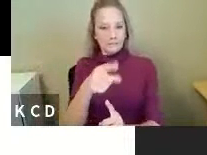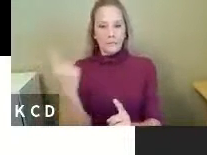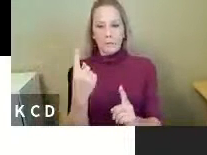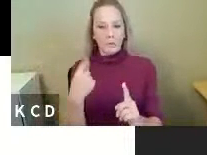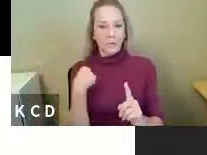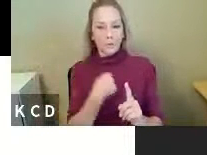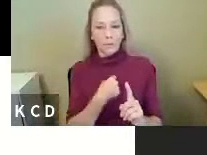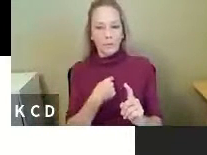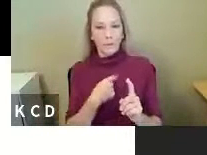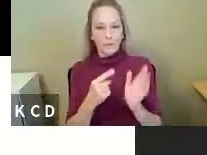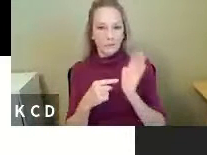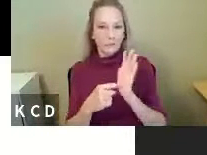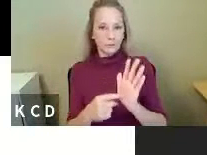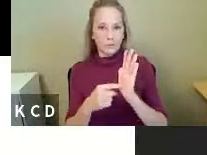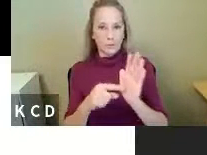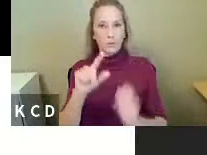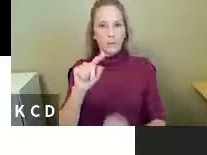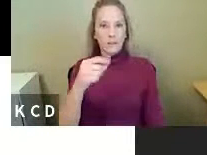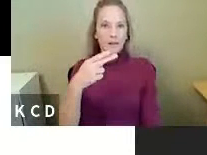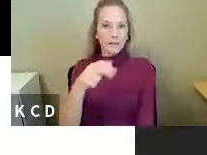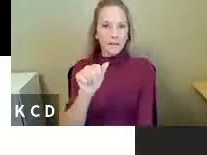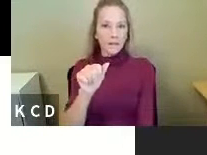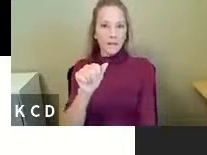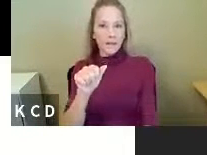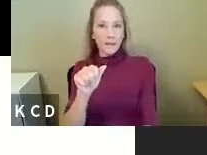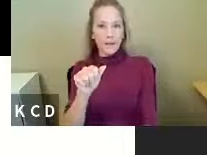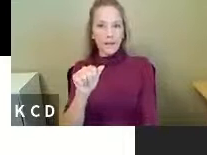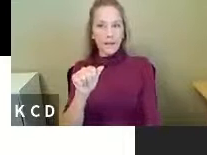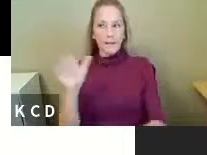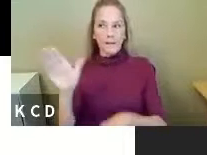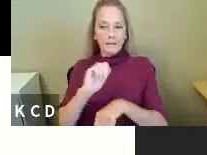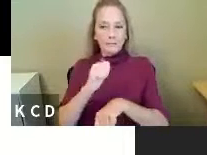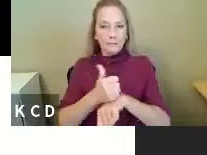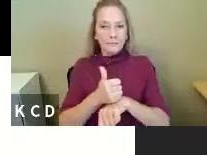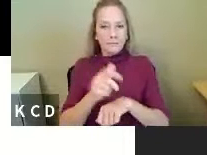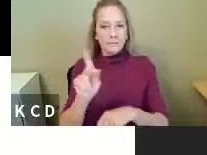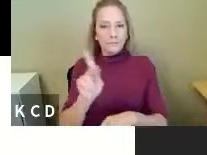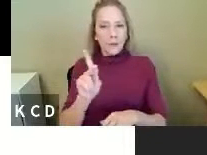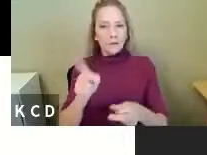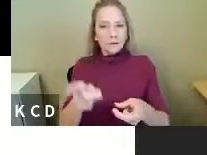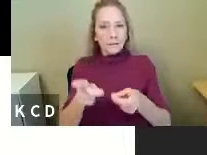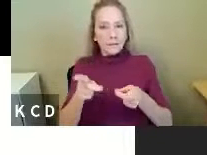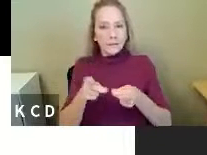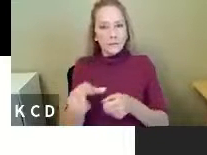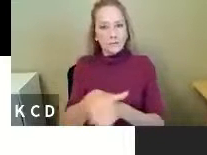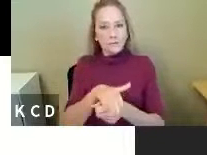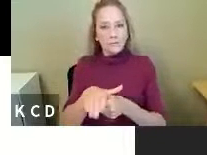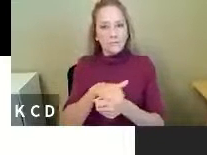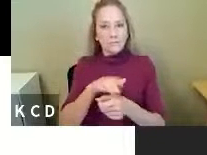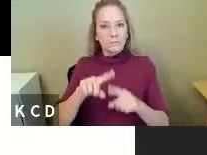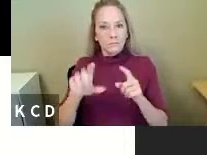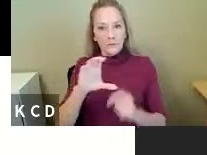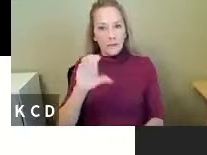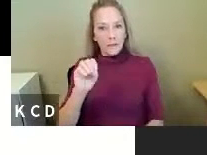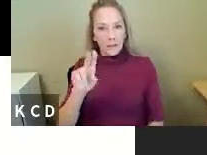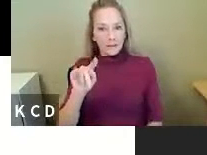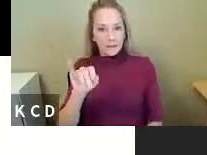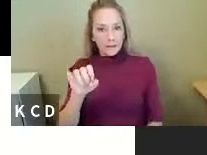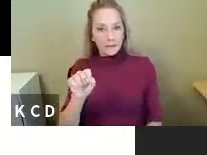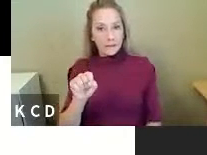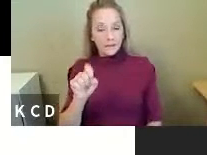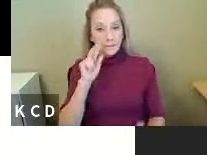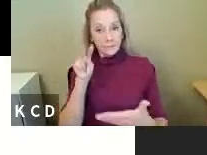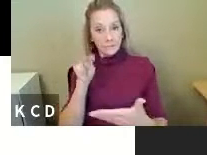the THA defined Knoxville district of those counties. And you see